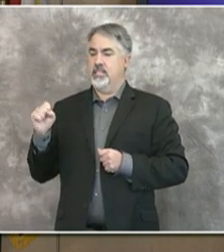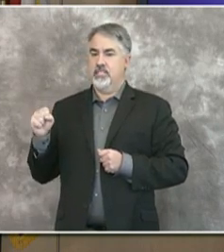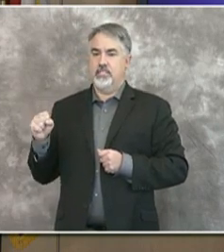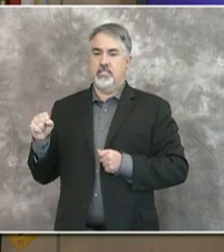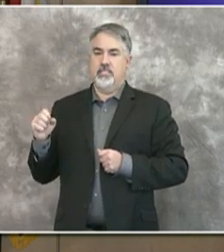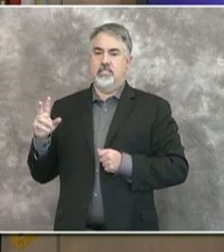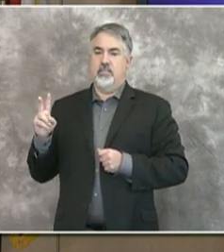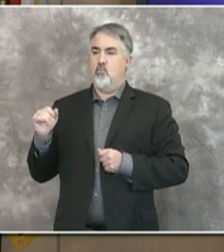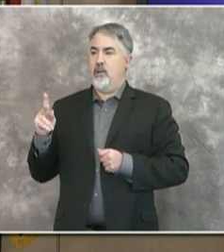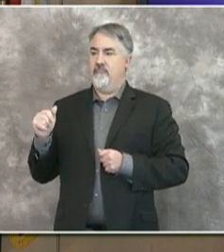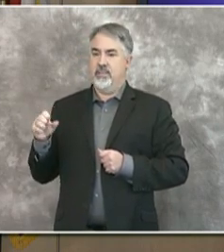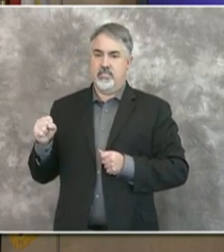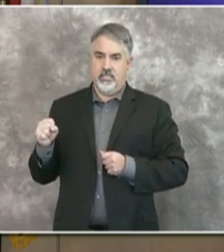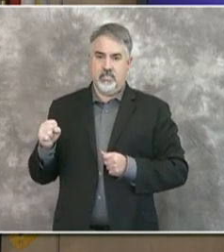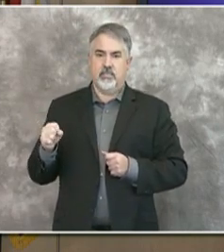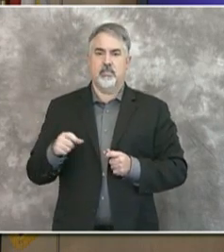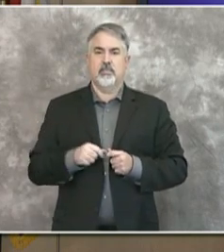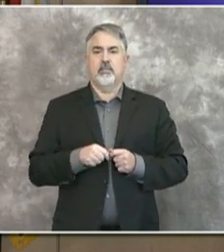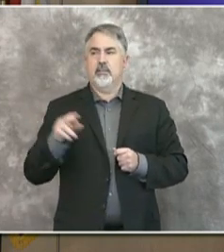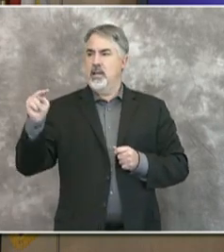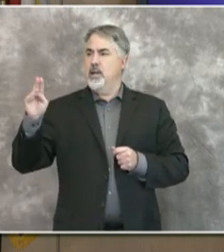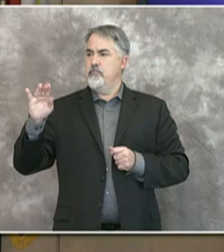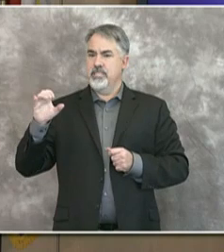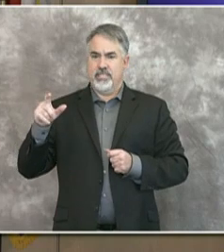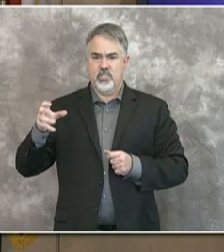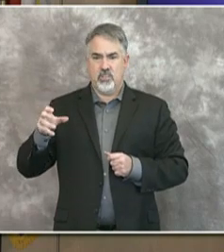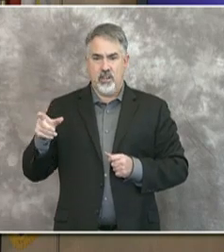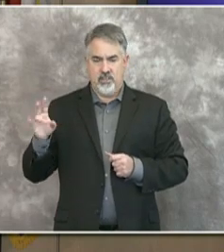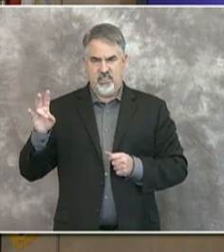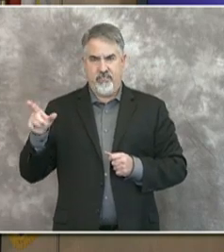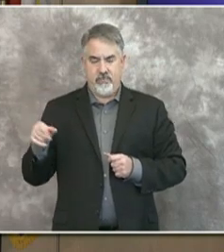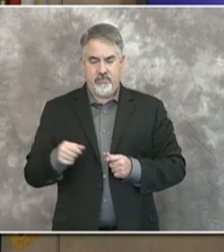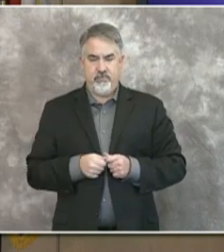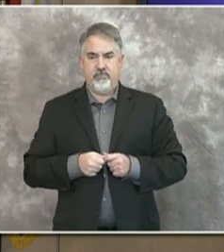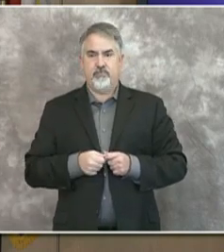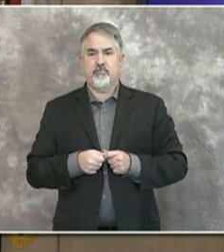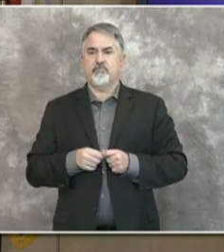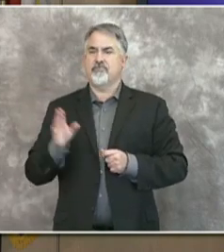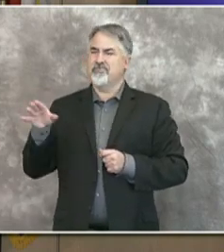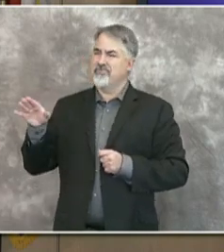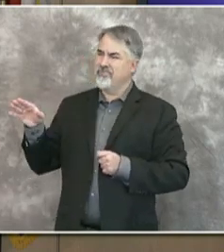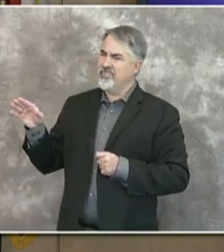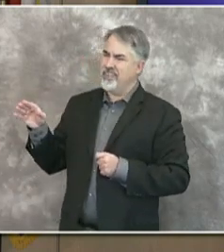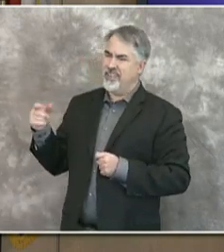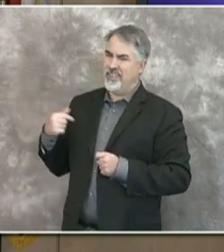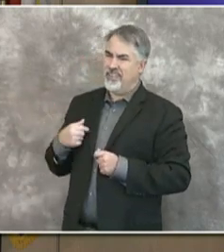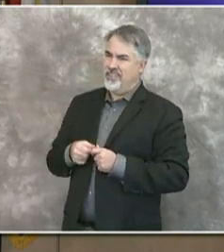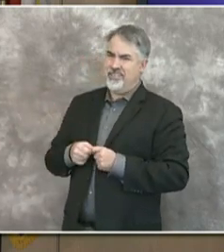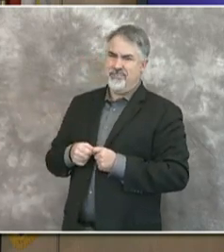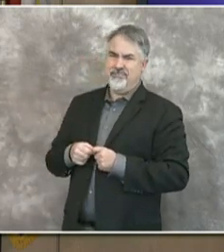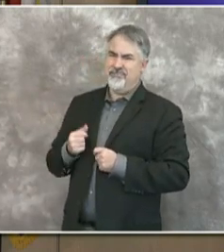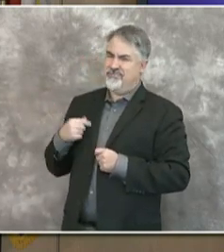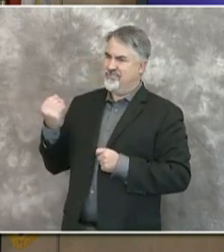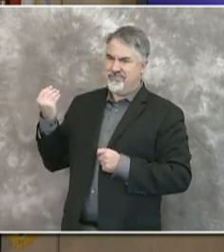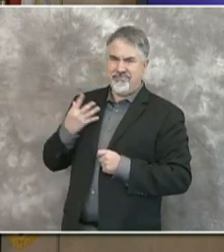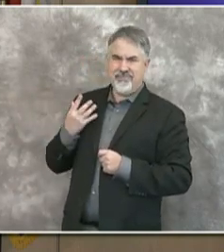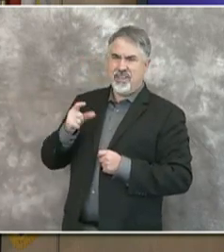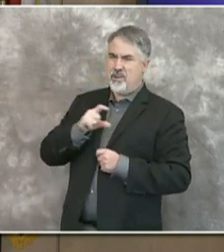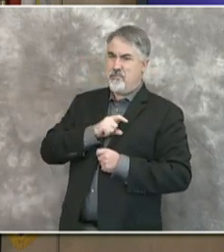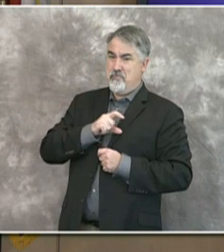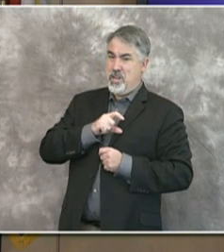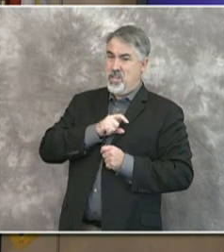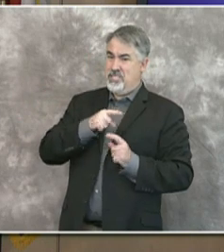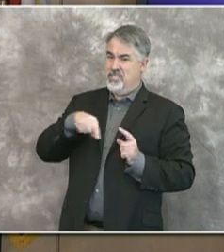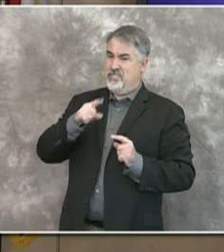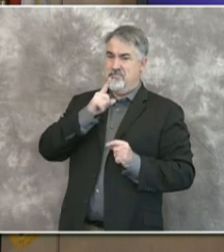Why are you not enforcing the face mask order? San Diego Police and San Diego County Sheriff's spokesman told me today that over the last week they haven't issued